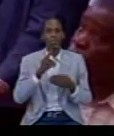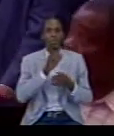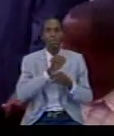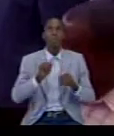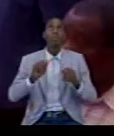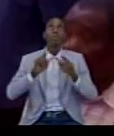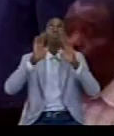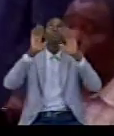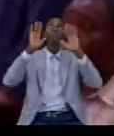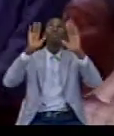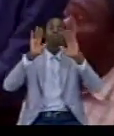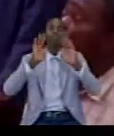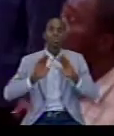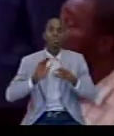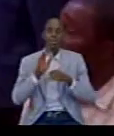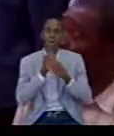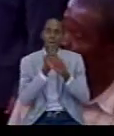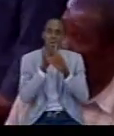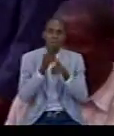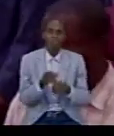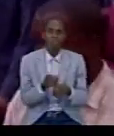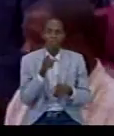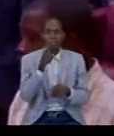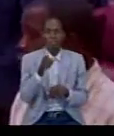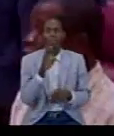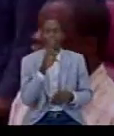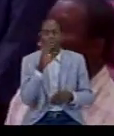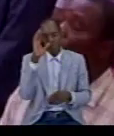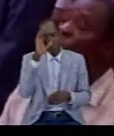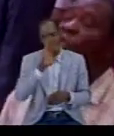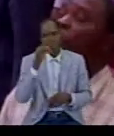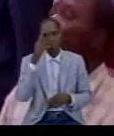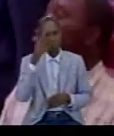answer that you are seeking.